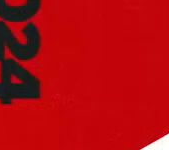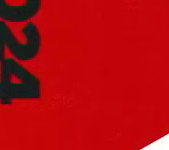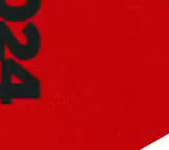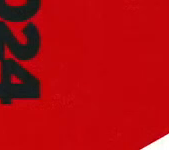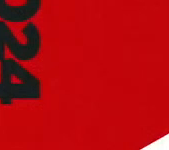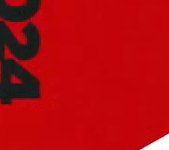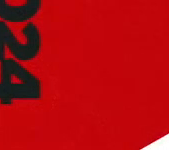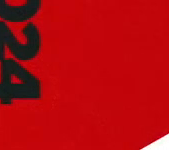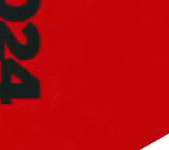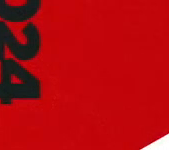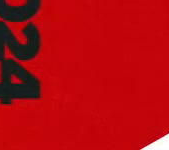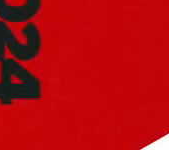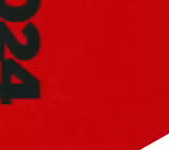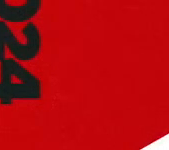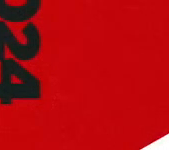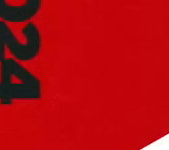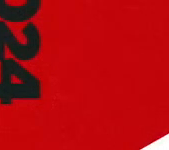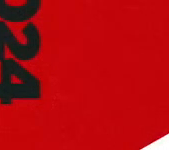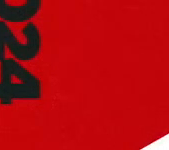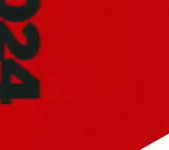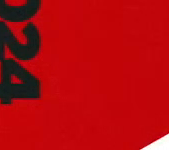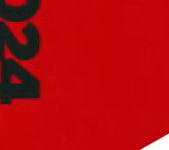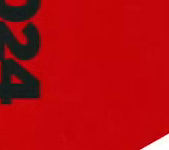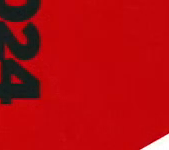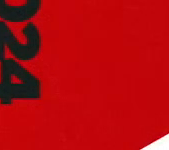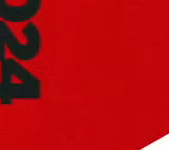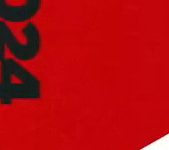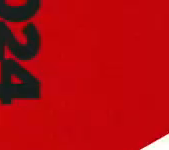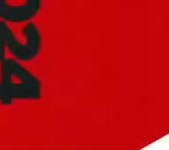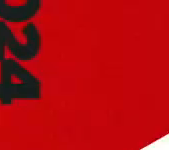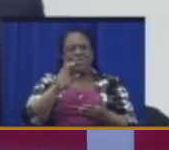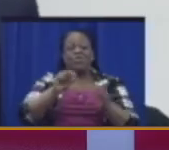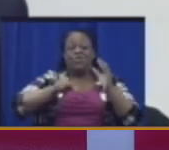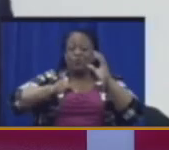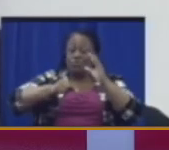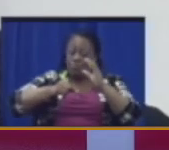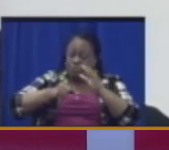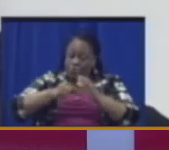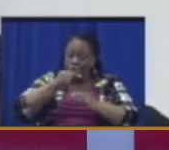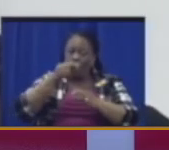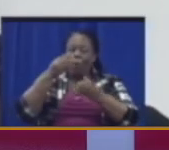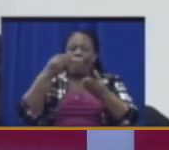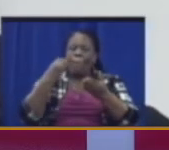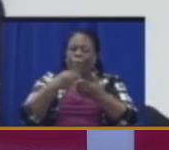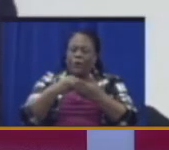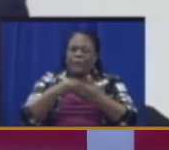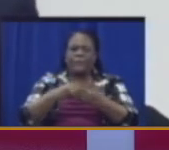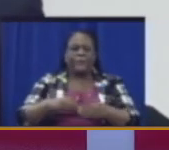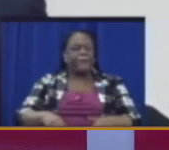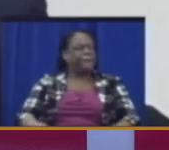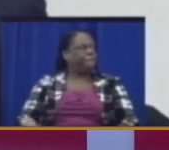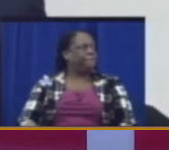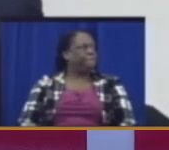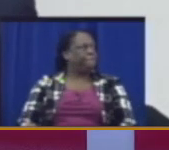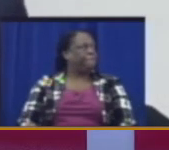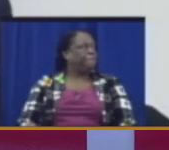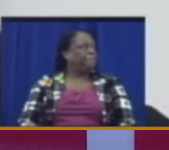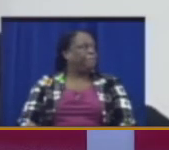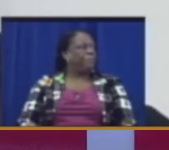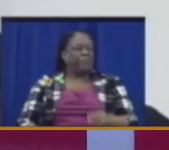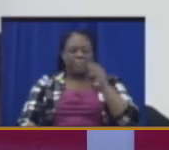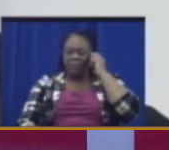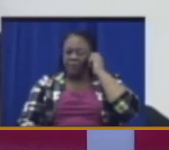Marching Forward on the Journey to a Sustainable Island State. Still to come, Prime Minister announces financial